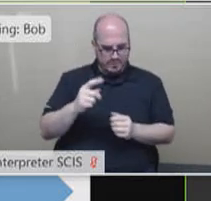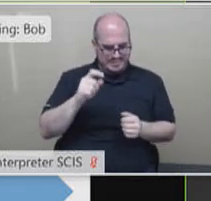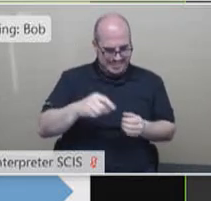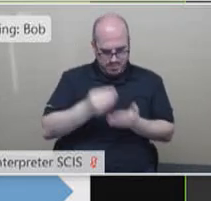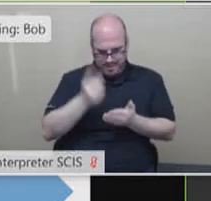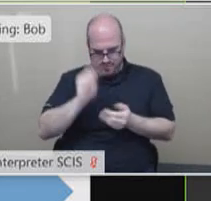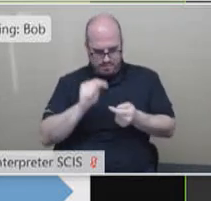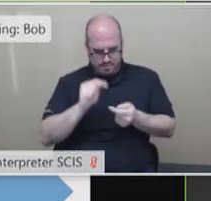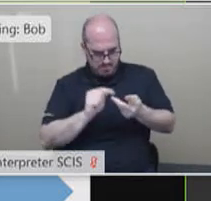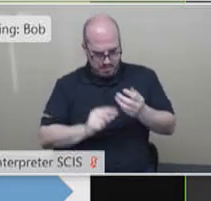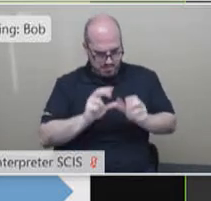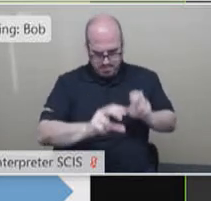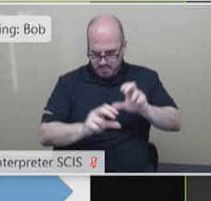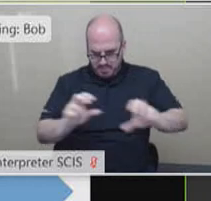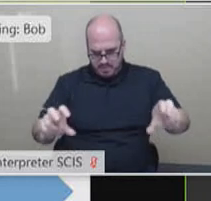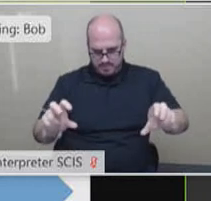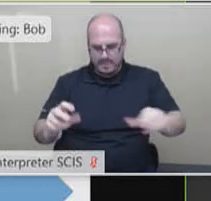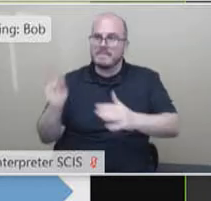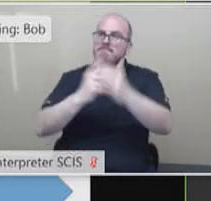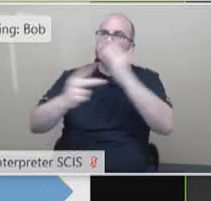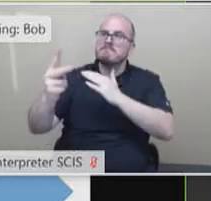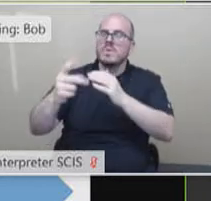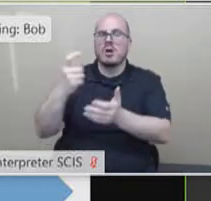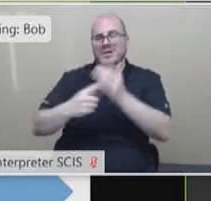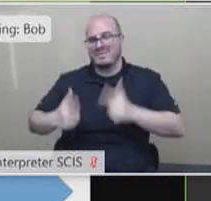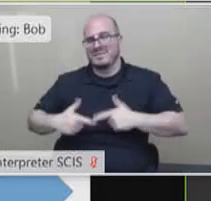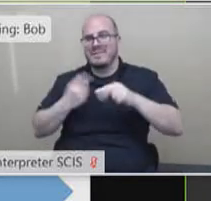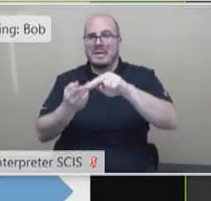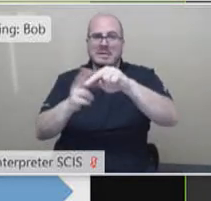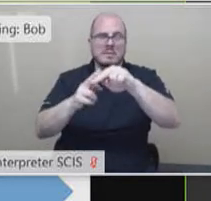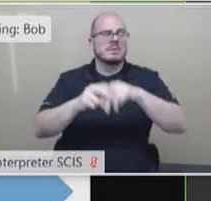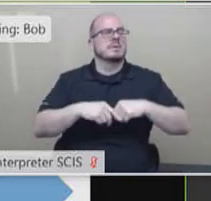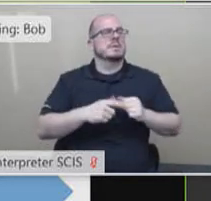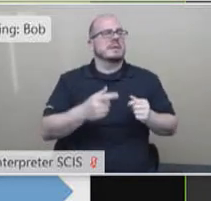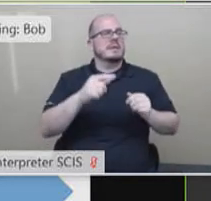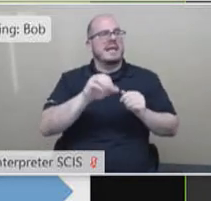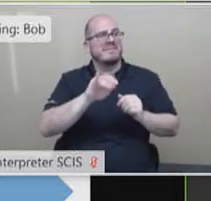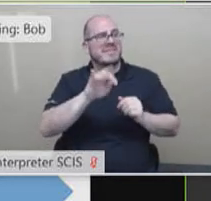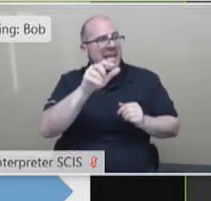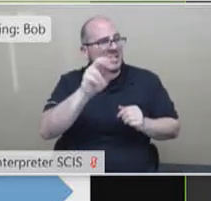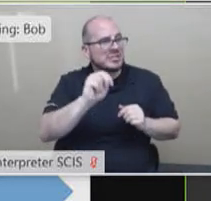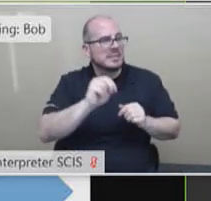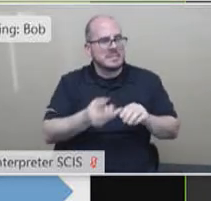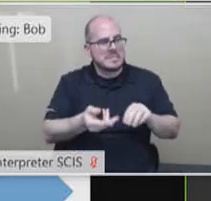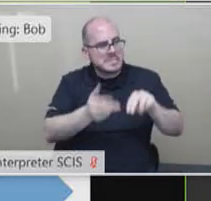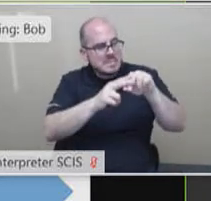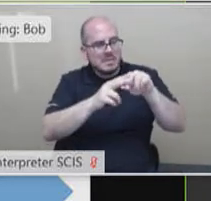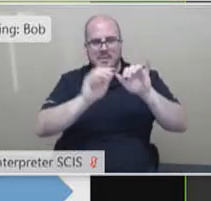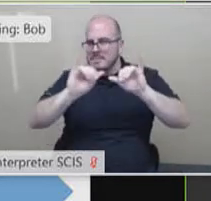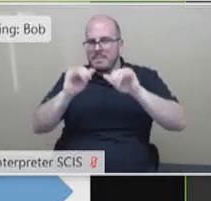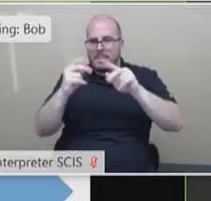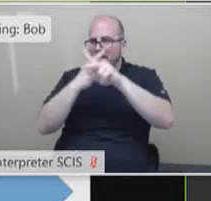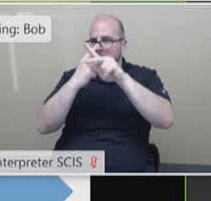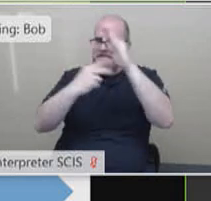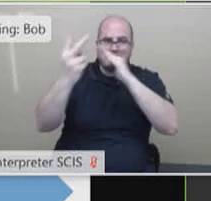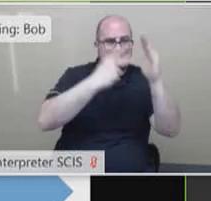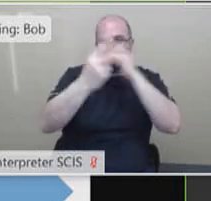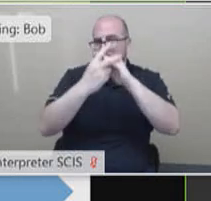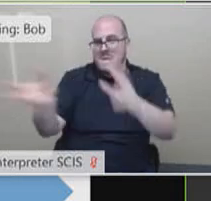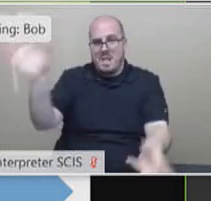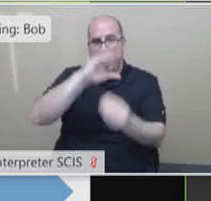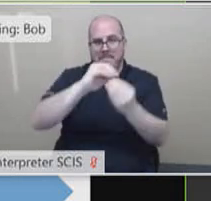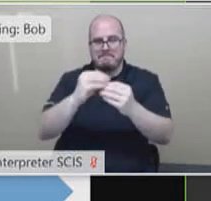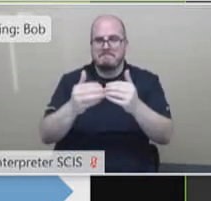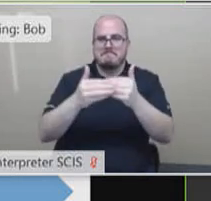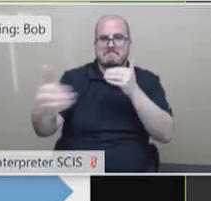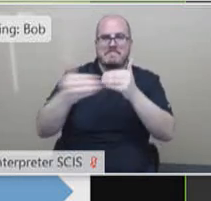in things like inflation and cost of living adjustments for employees and other costs in each of the city agency budgets. In